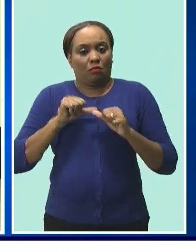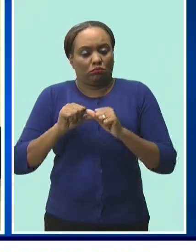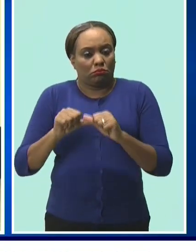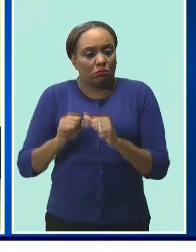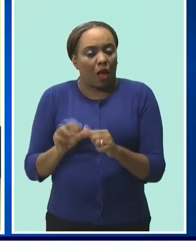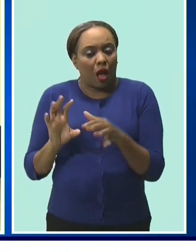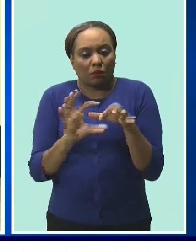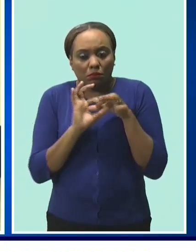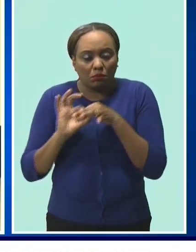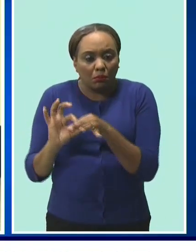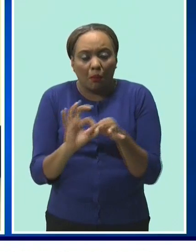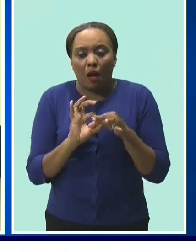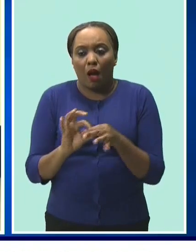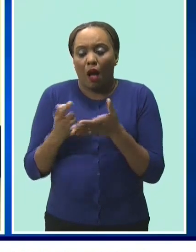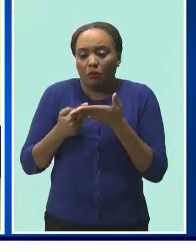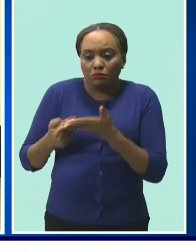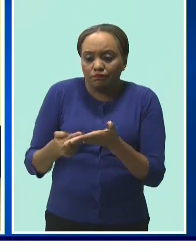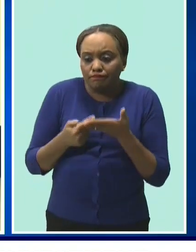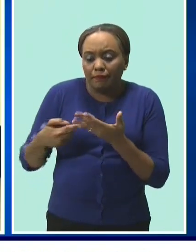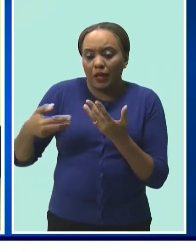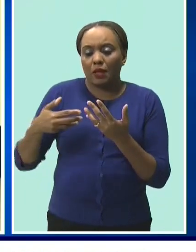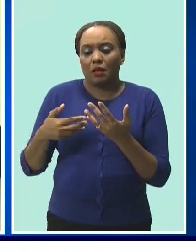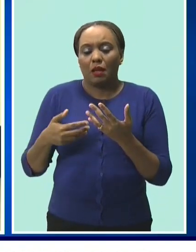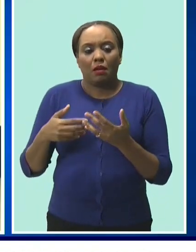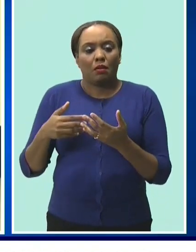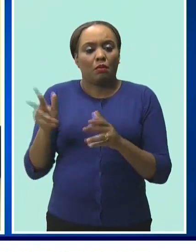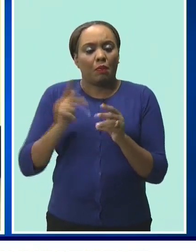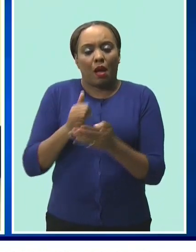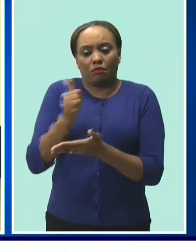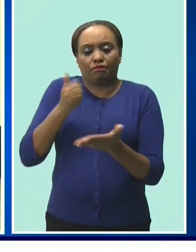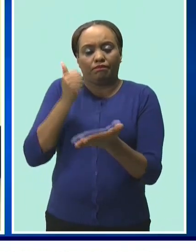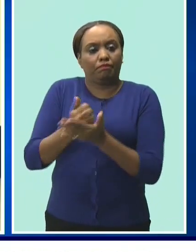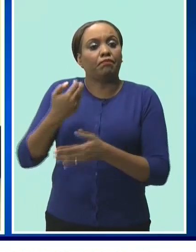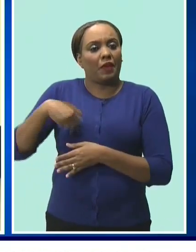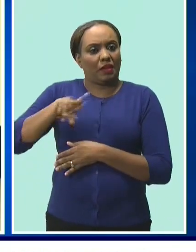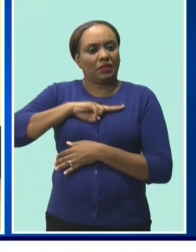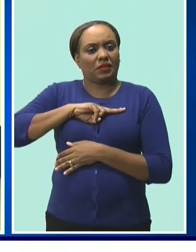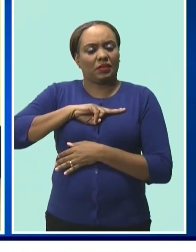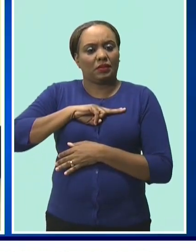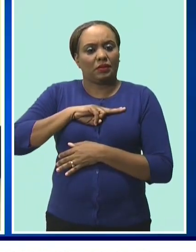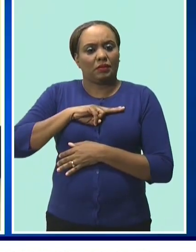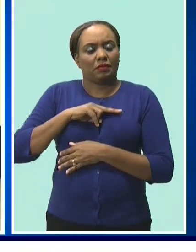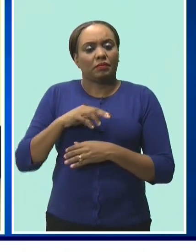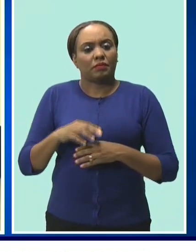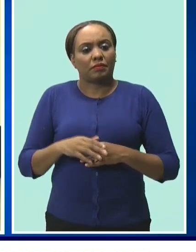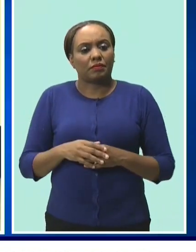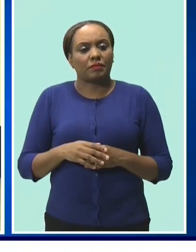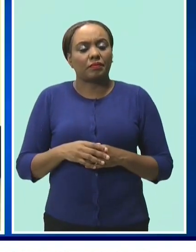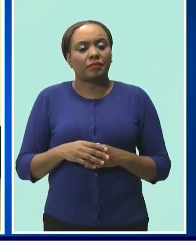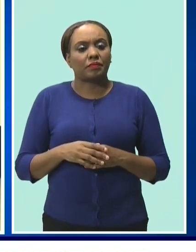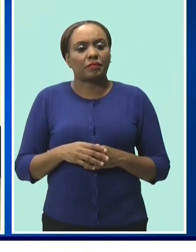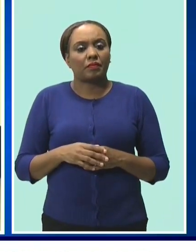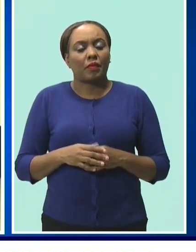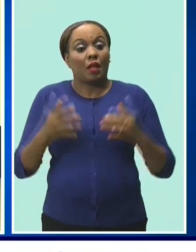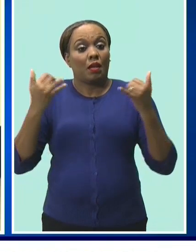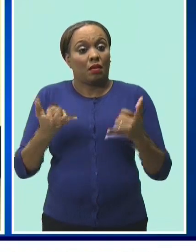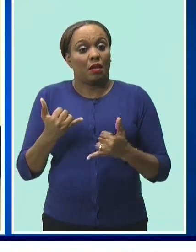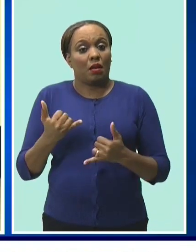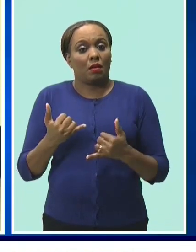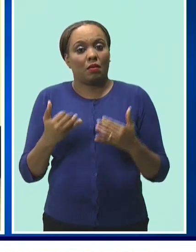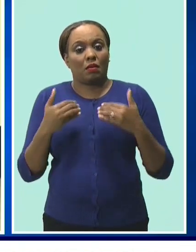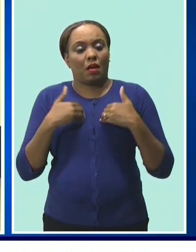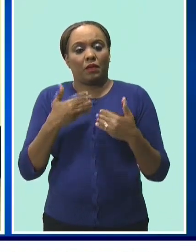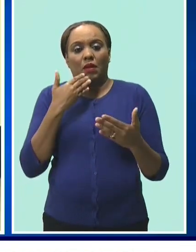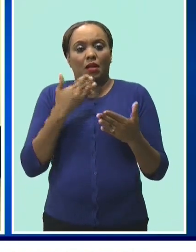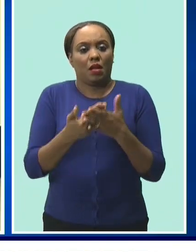are a regime that everyone approves of, is very important. Especially now we have the most competitive tax rates in